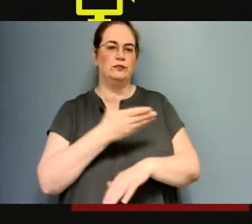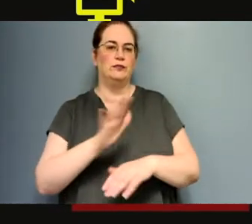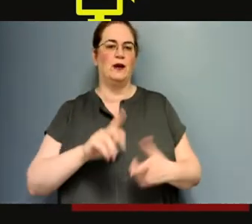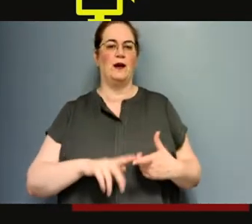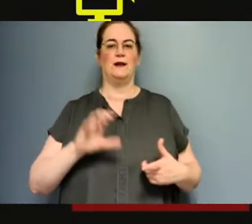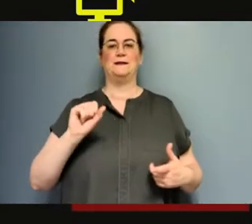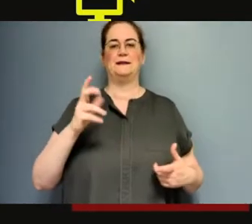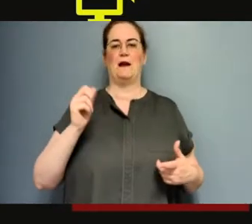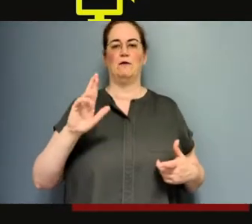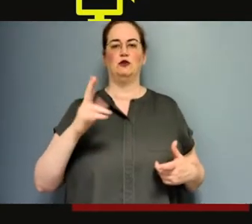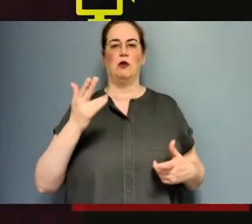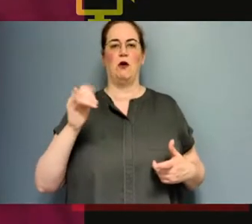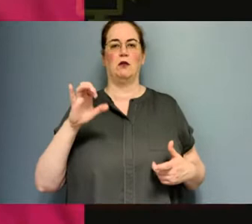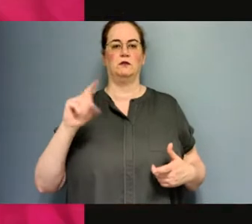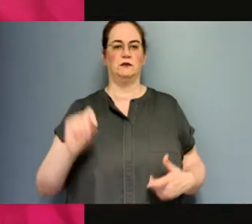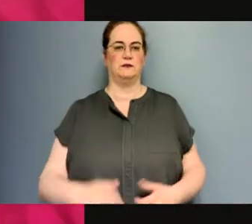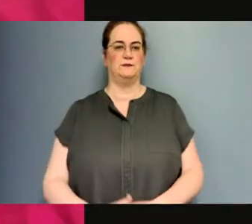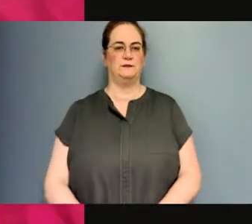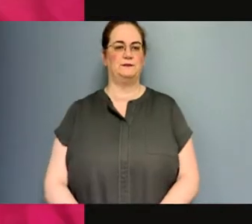hunt.